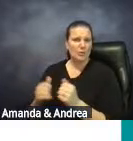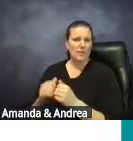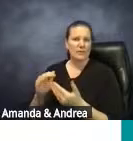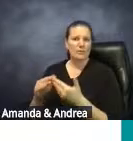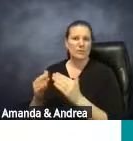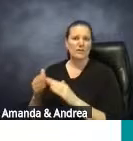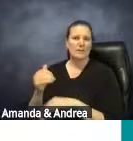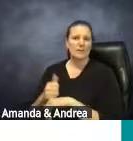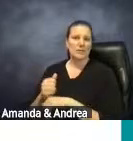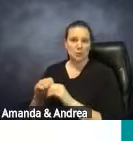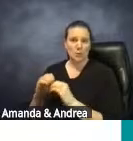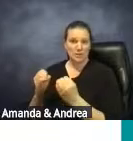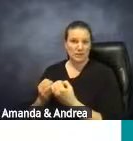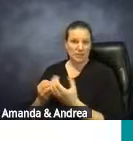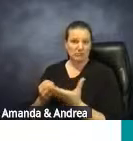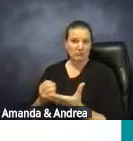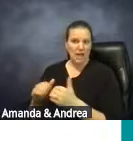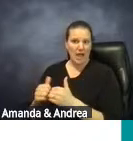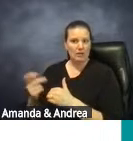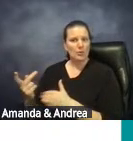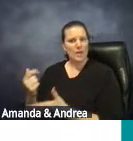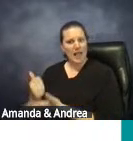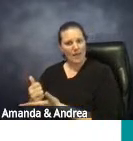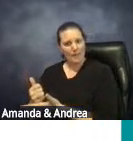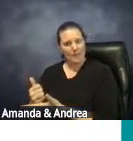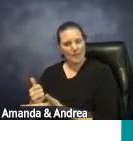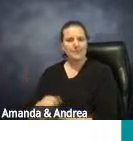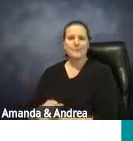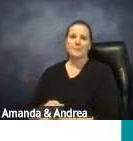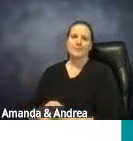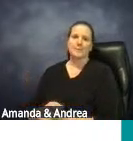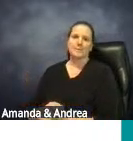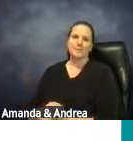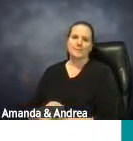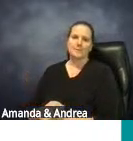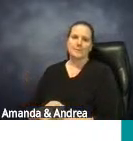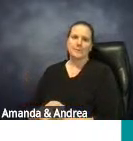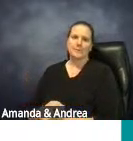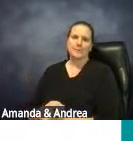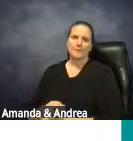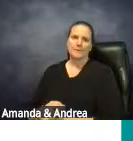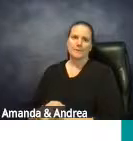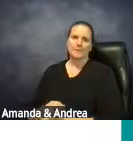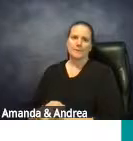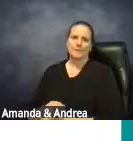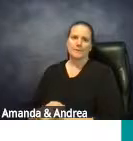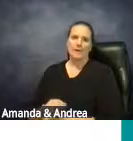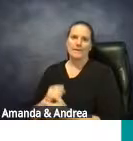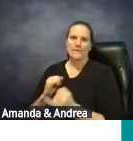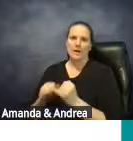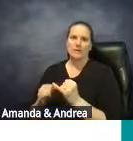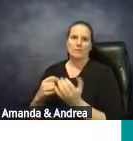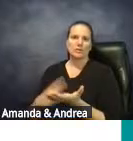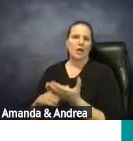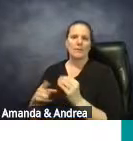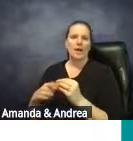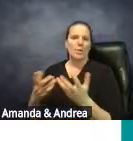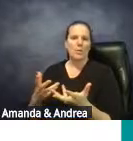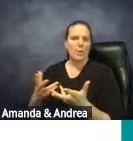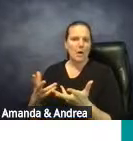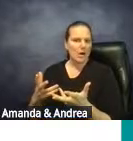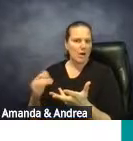community-based organizations? How can we help? And finally, we talked about what it's like to navigate